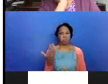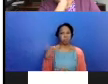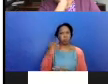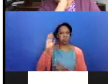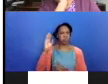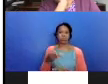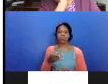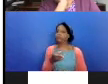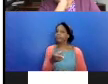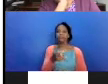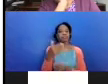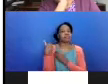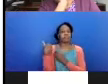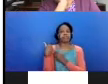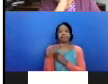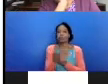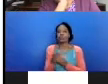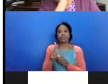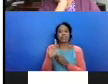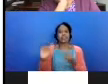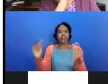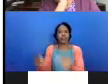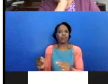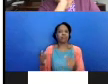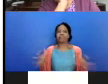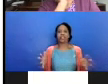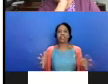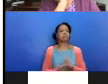anybody else in terms of like the harms that they may have experienced.